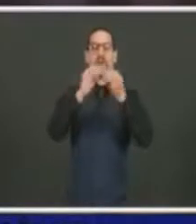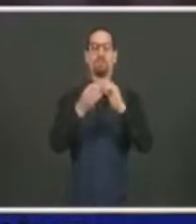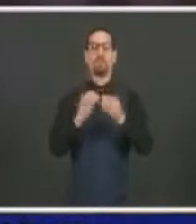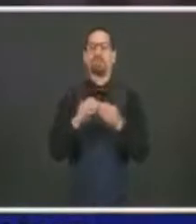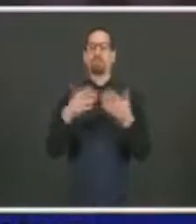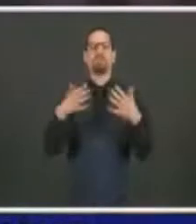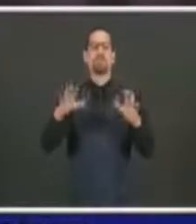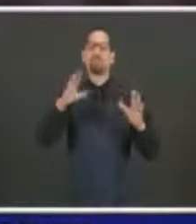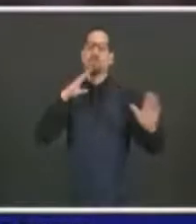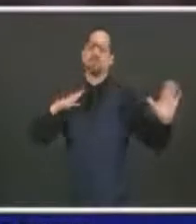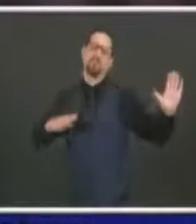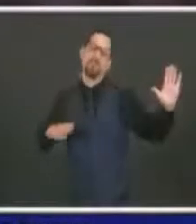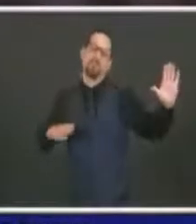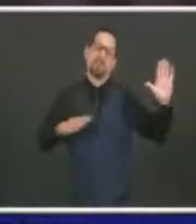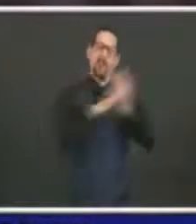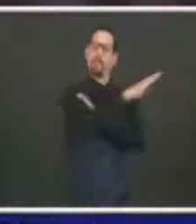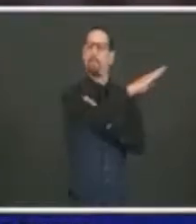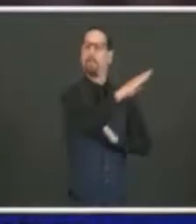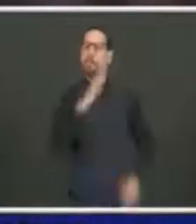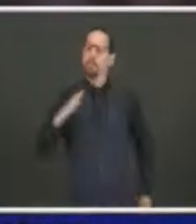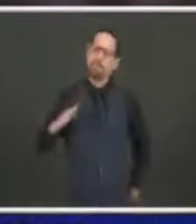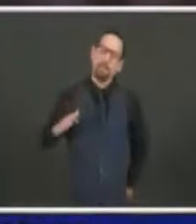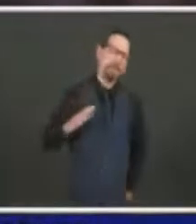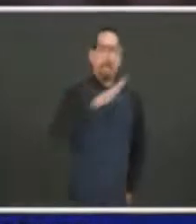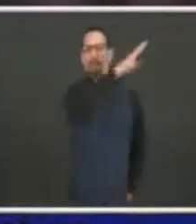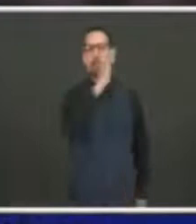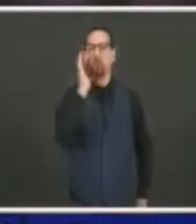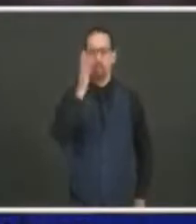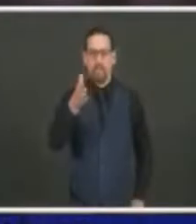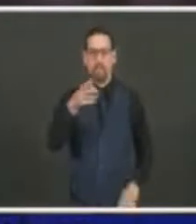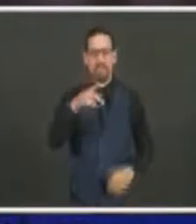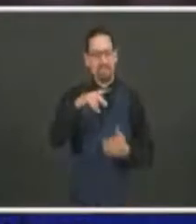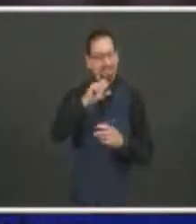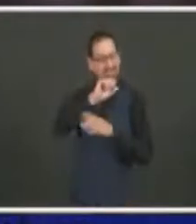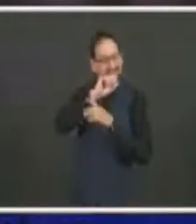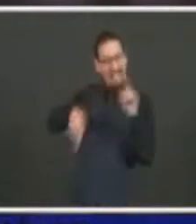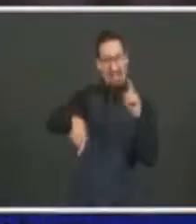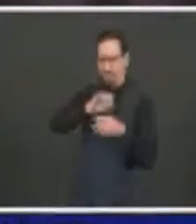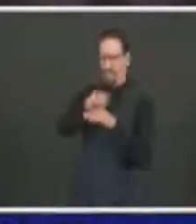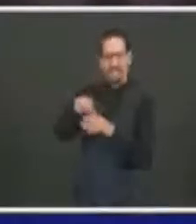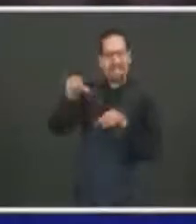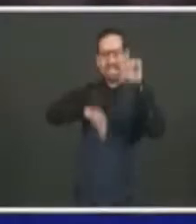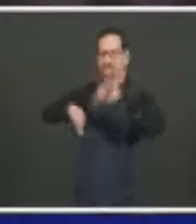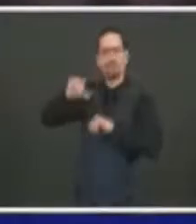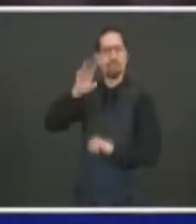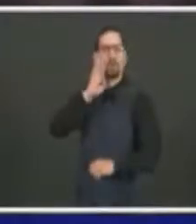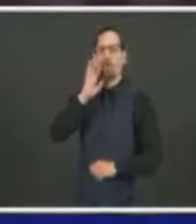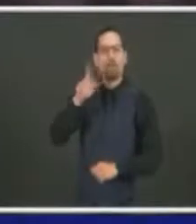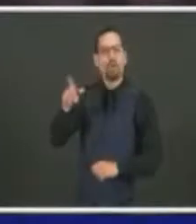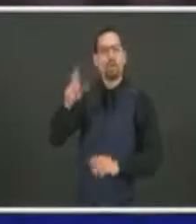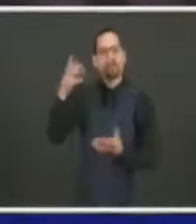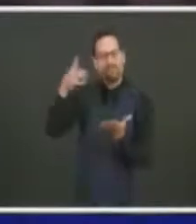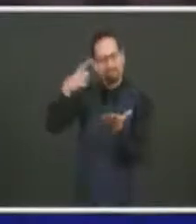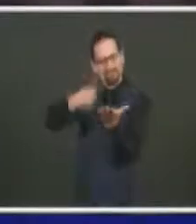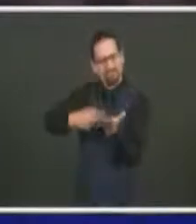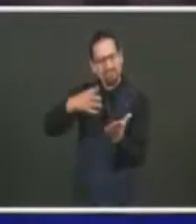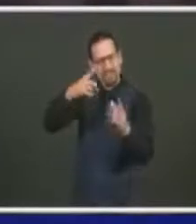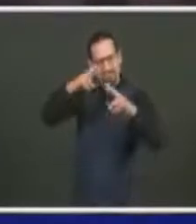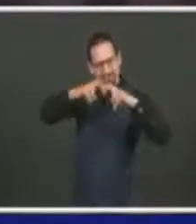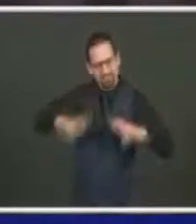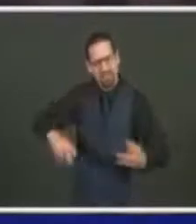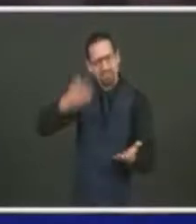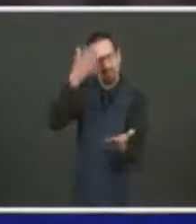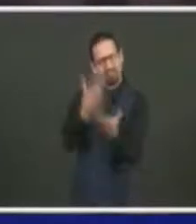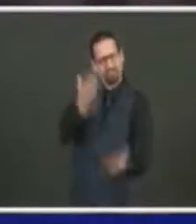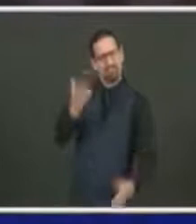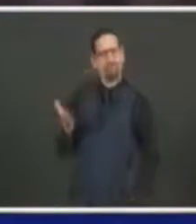but we can't. So I think you should take pride in the fact that Rhode Island is one of only 2 states in the country